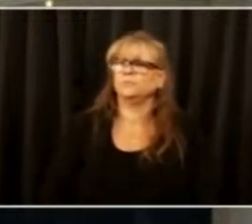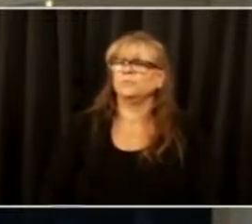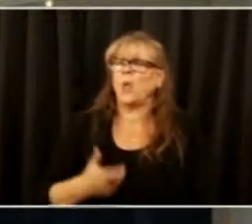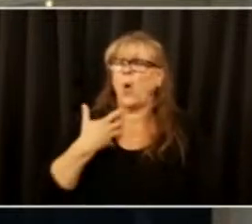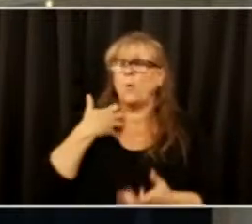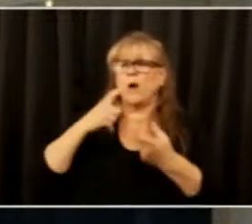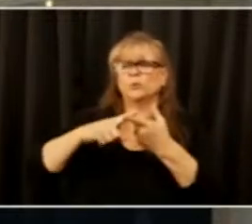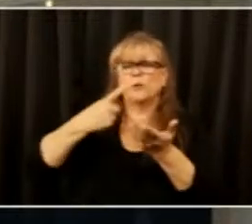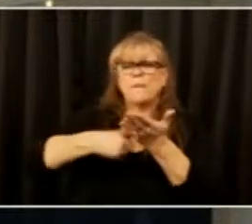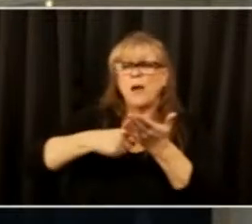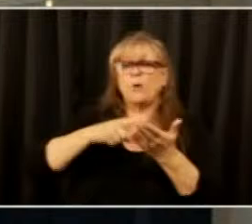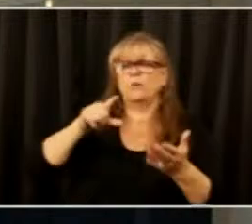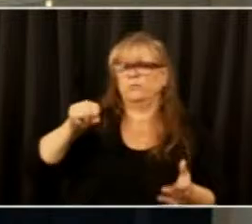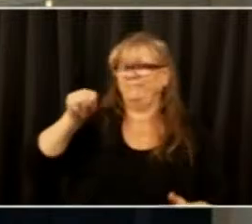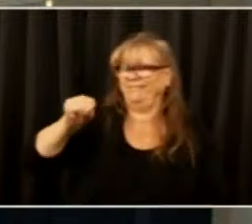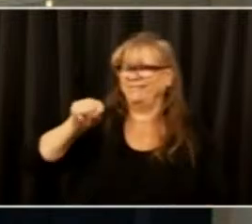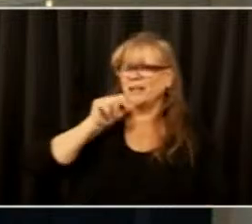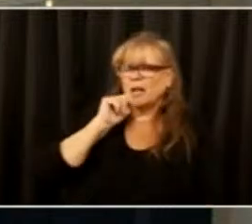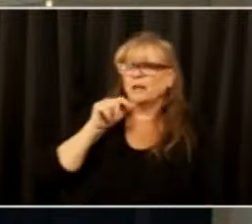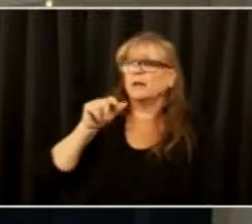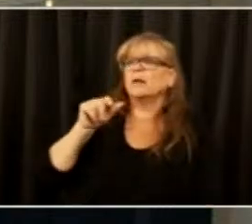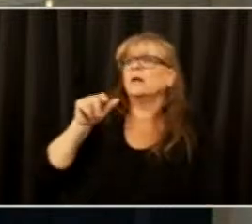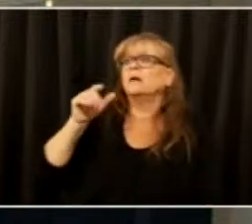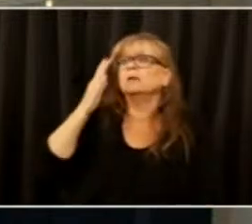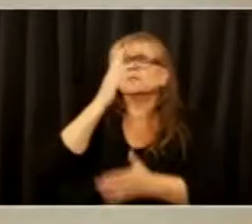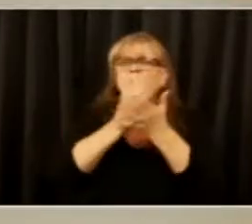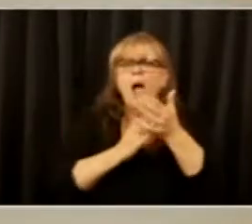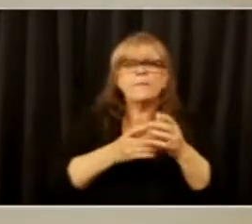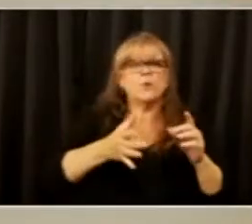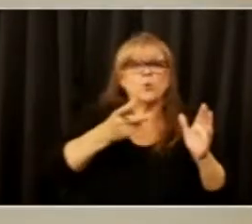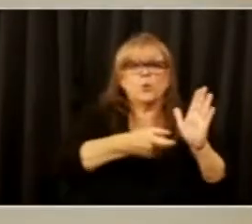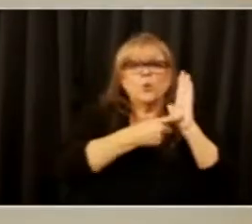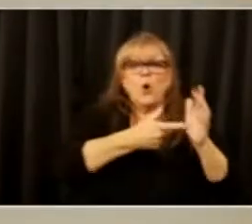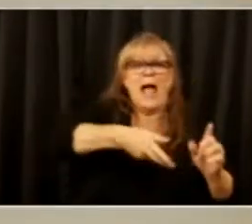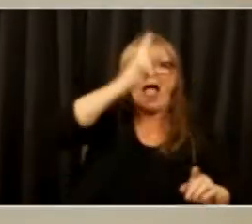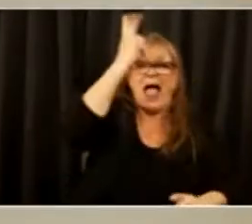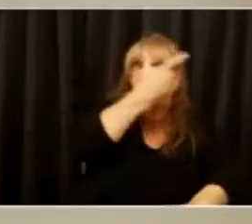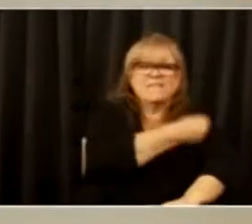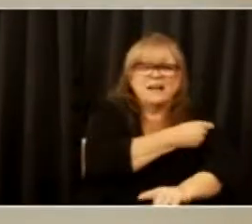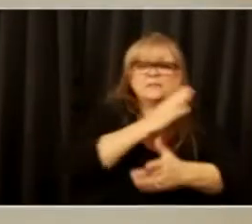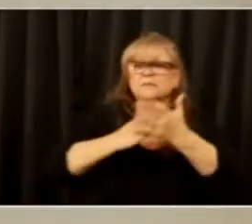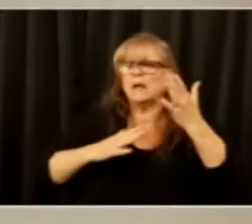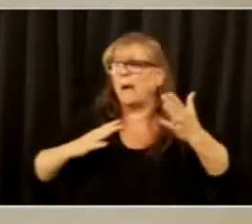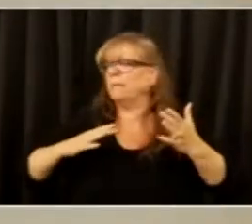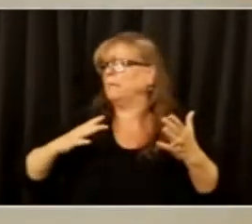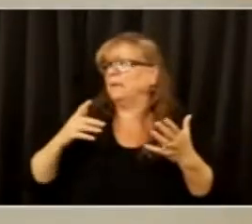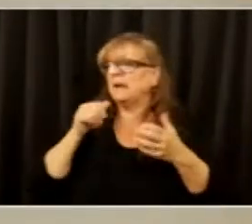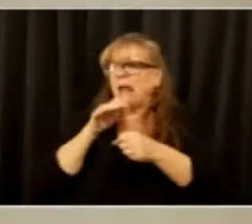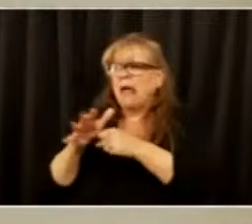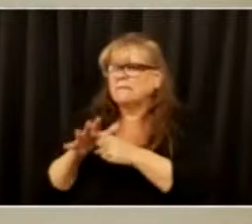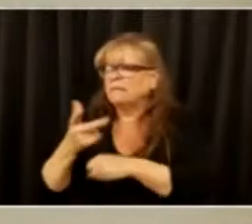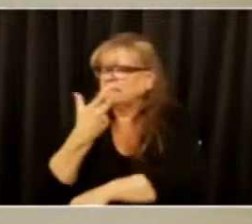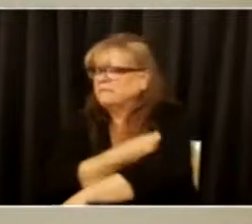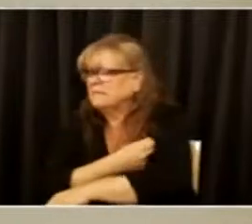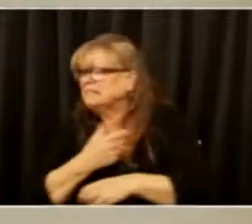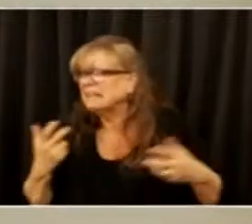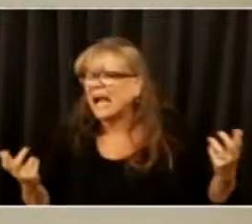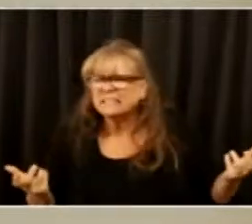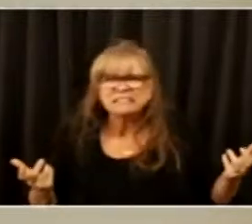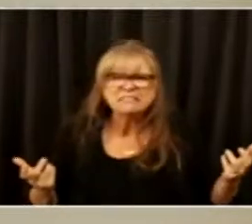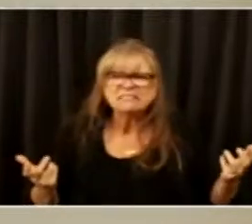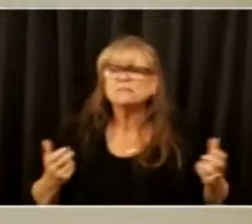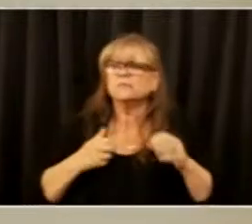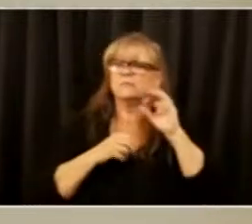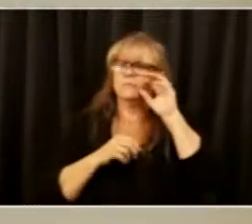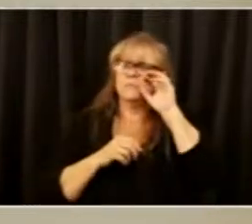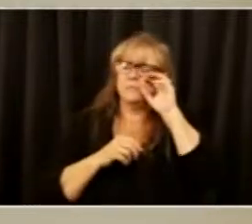look like in the fall, would probably be to turn to some of the data that we are collecting right now and have been sharing with you, which shows that we see a clear